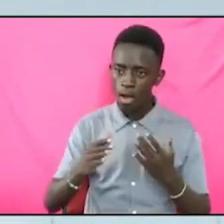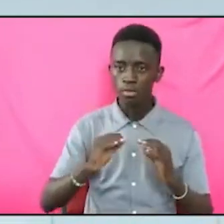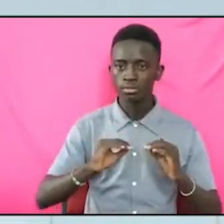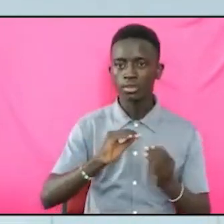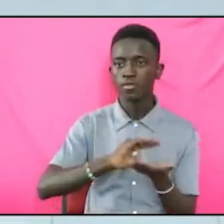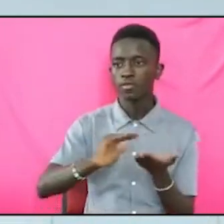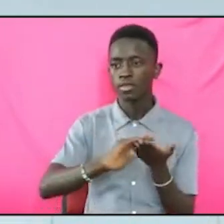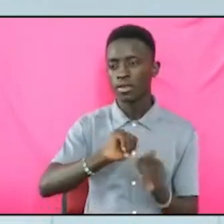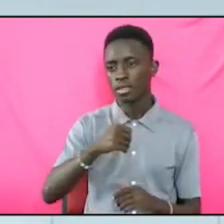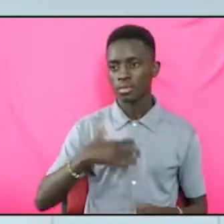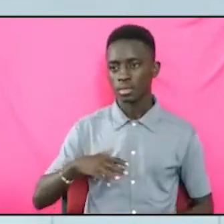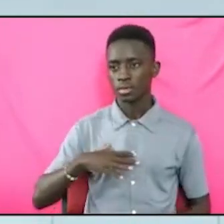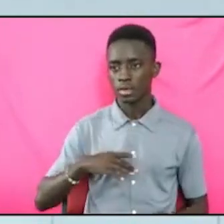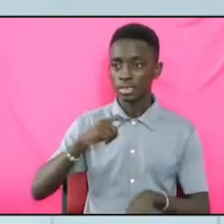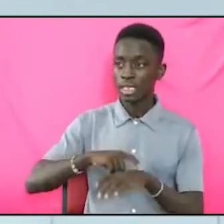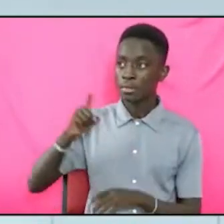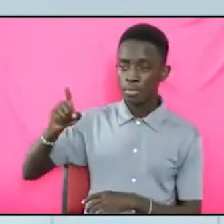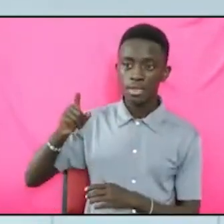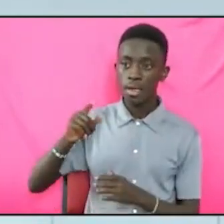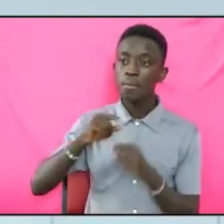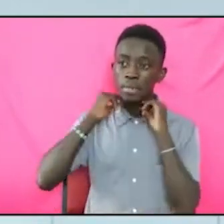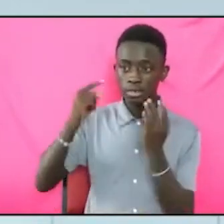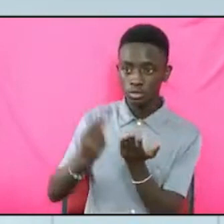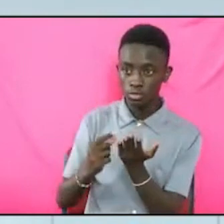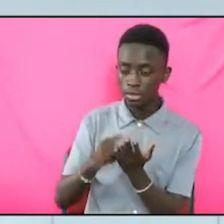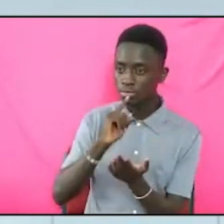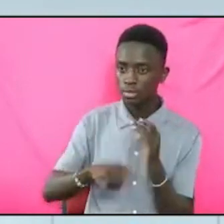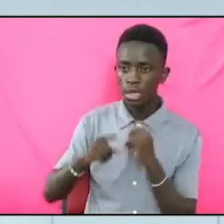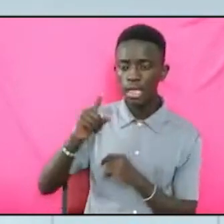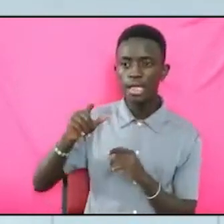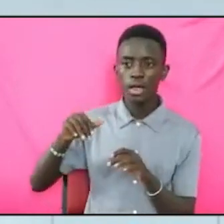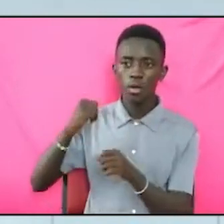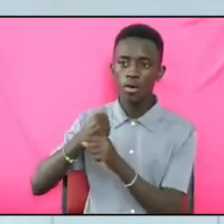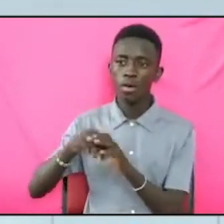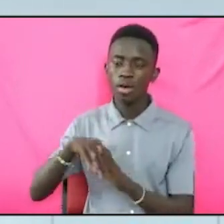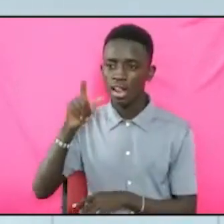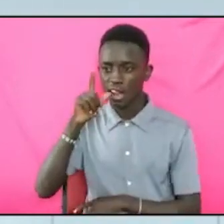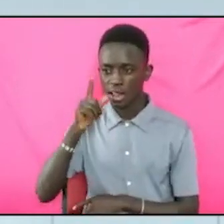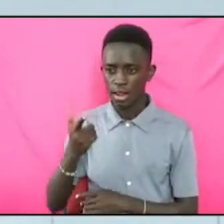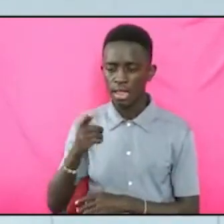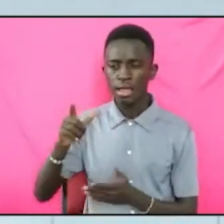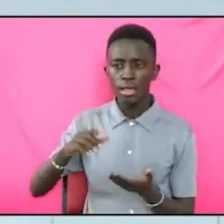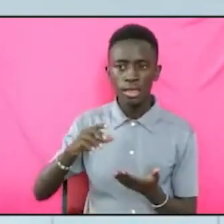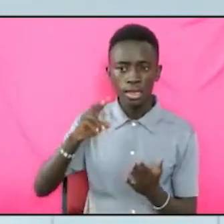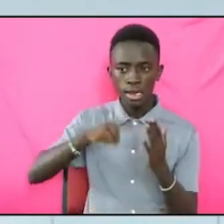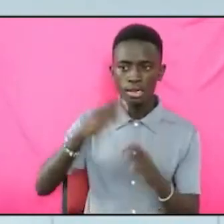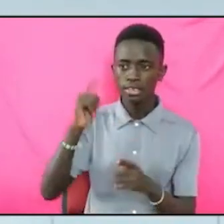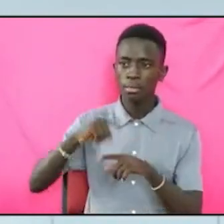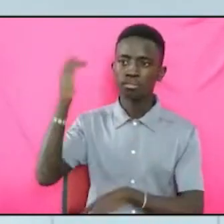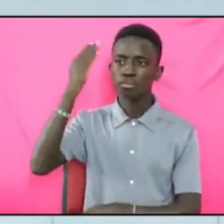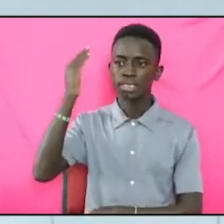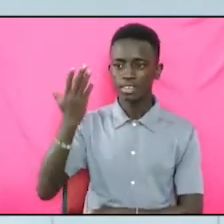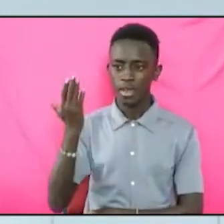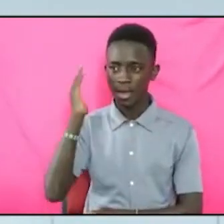in London, listening to the sermon from John chapter 3, verse 16, for God so loved the world, he asked himself,